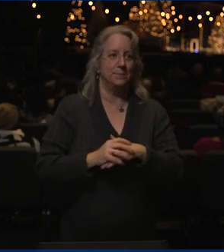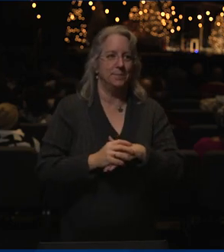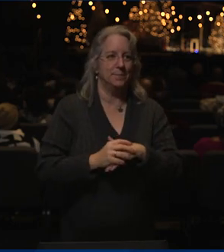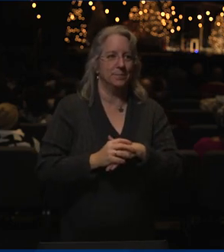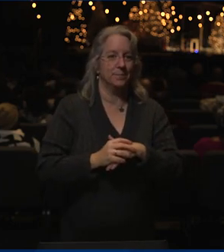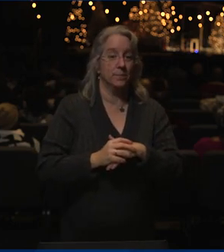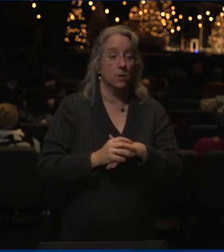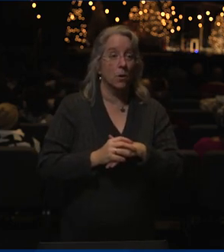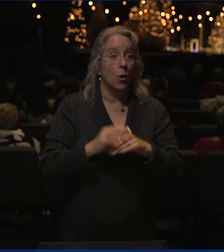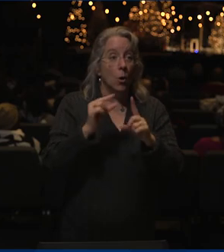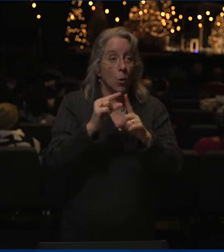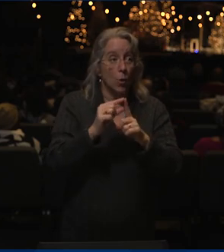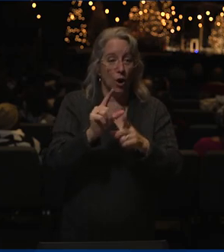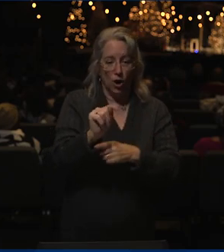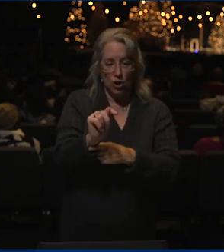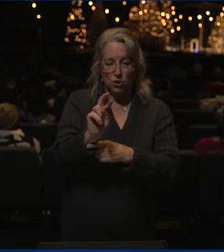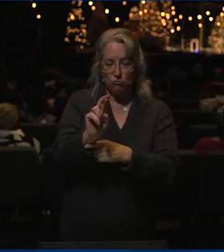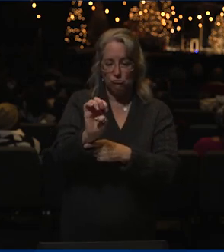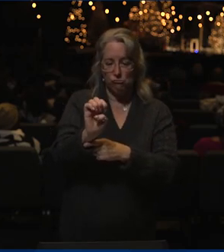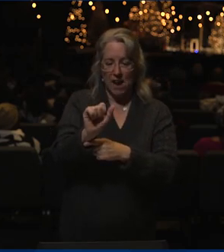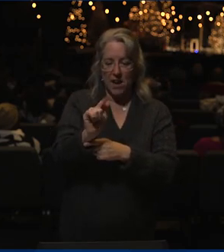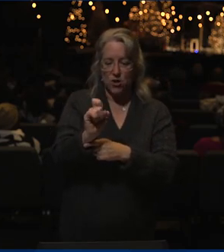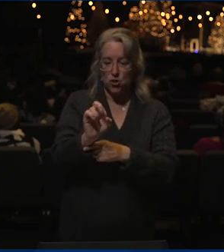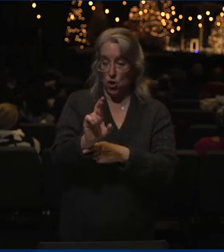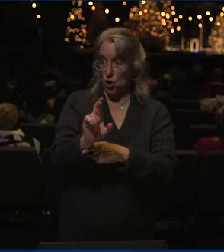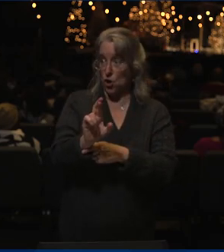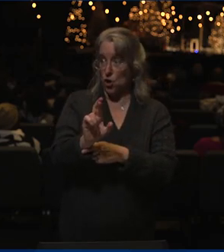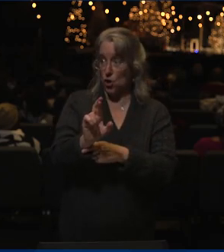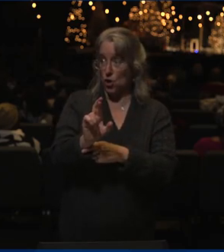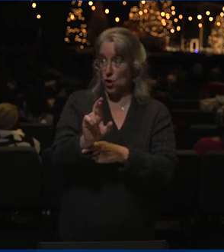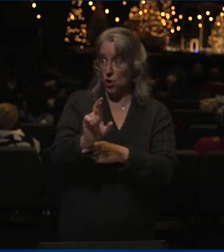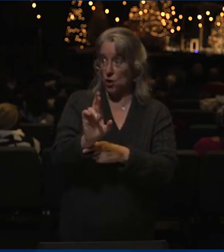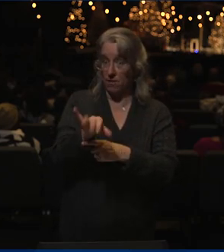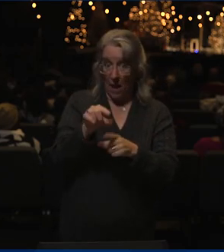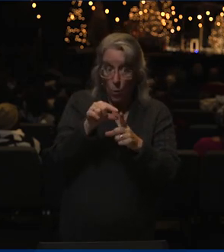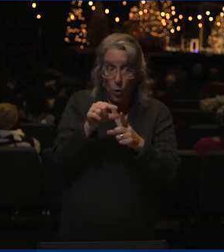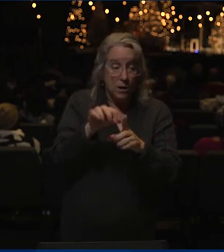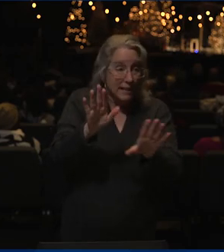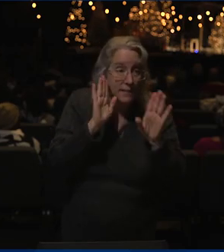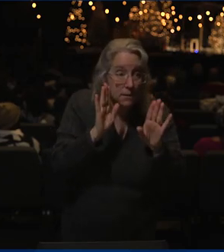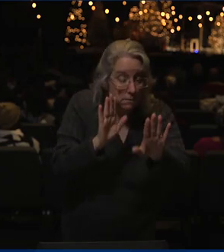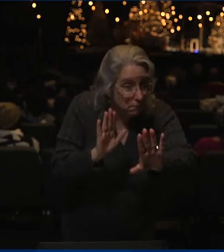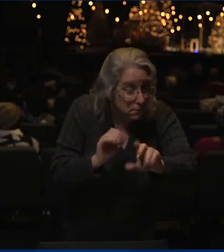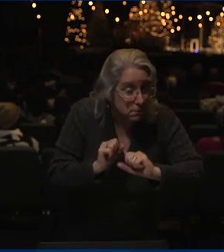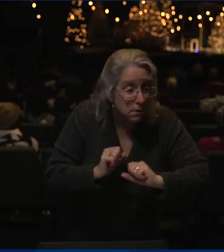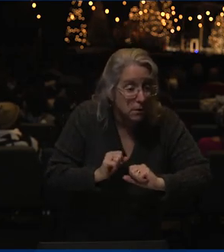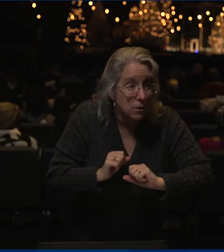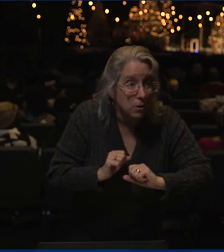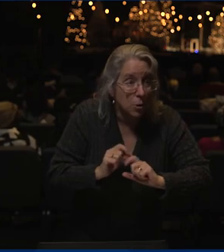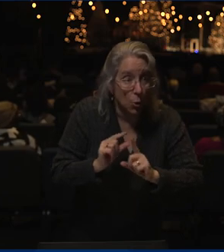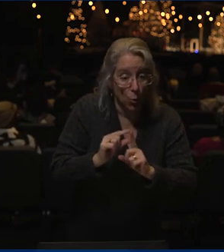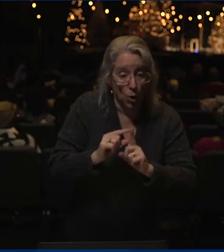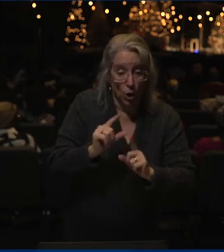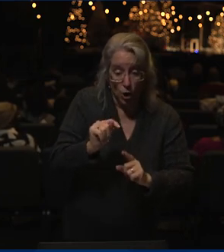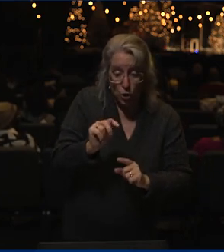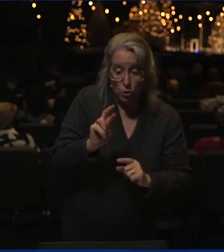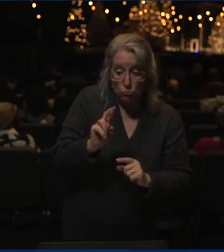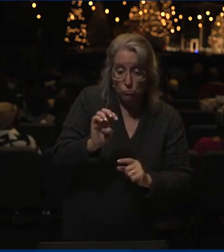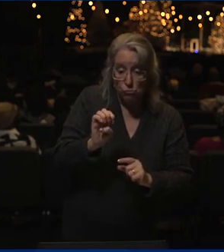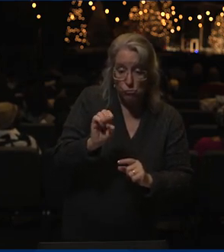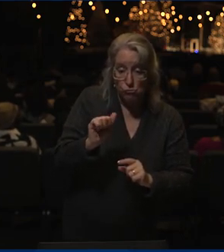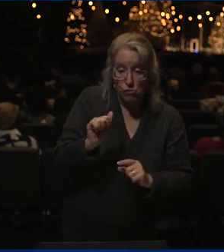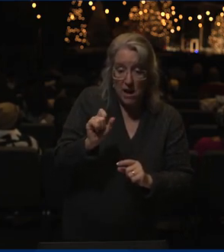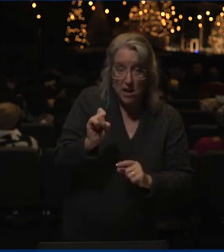The word treasure, now listen to me here. Listen. The word treasure means something that is